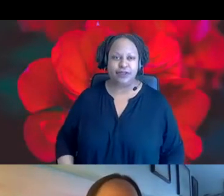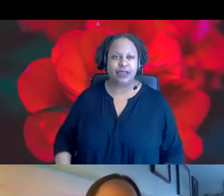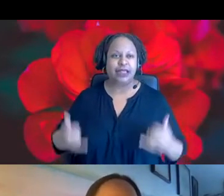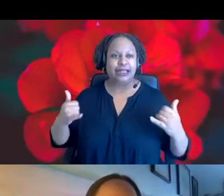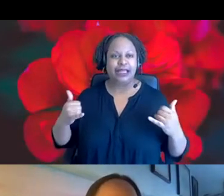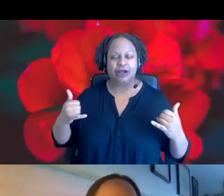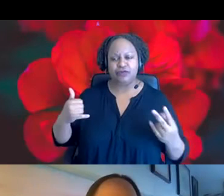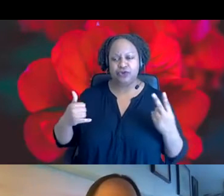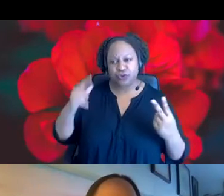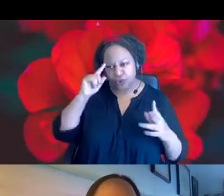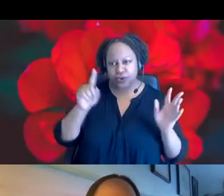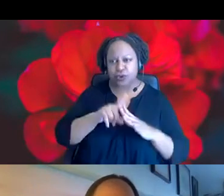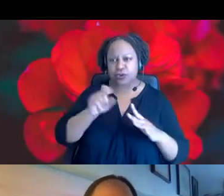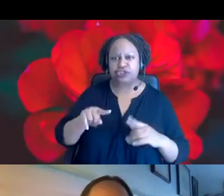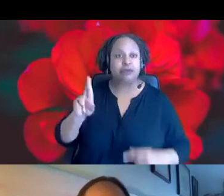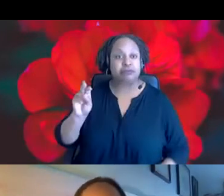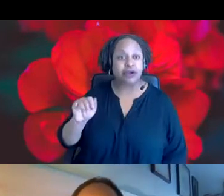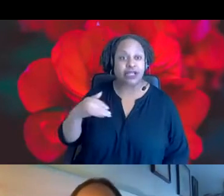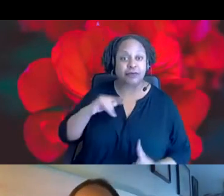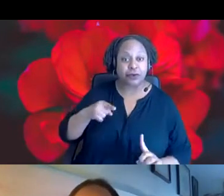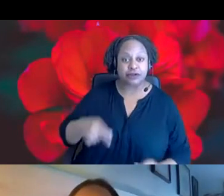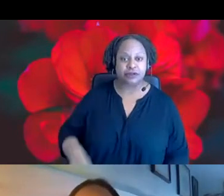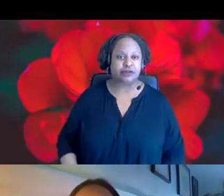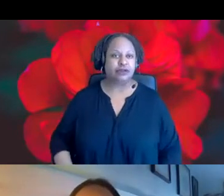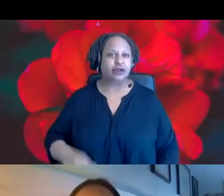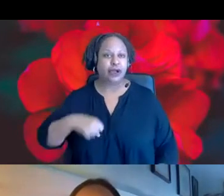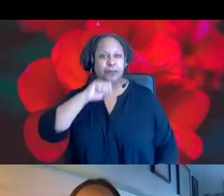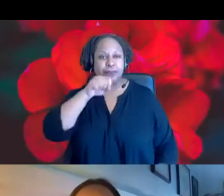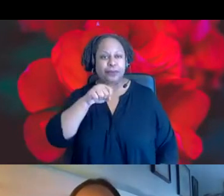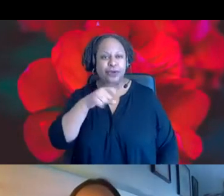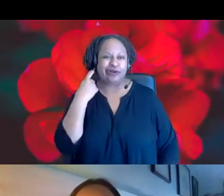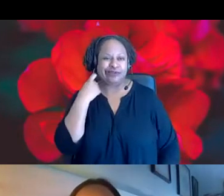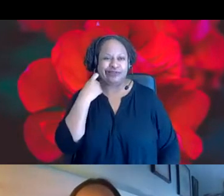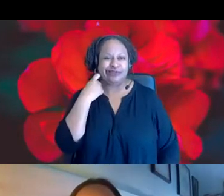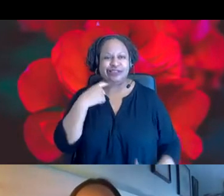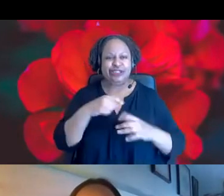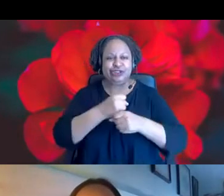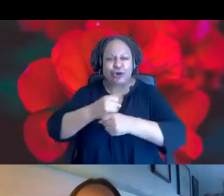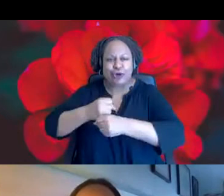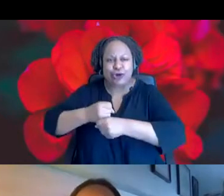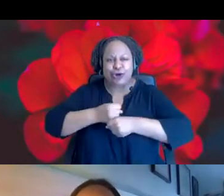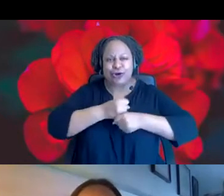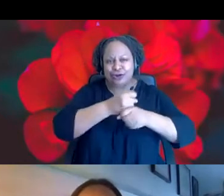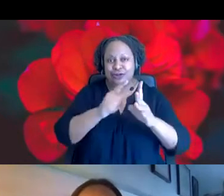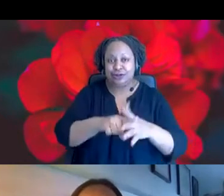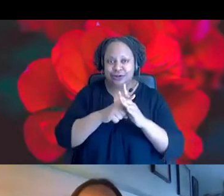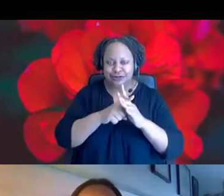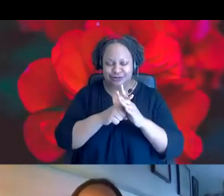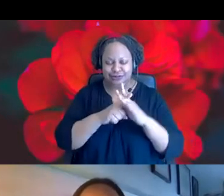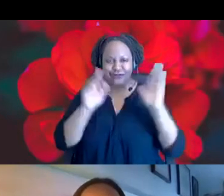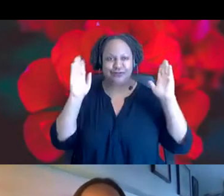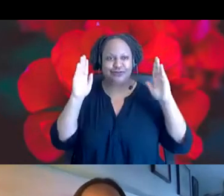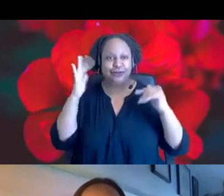coming to mind. Mary, do you have a point? Did you want to say something? I just wanted to say I love that can of worms because it reminds me that those of us who are